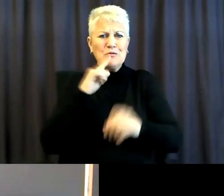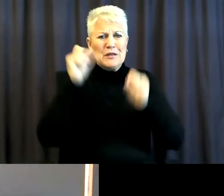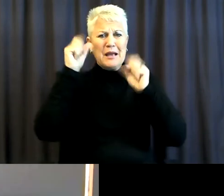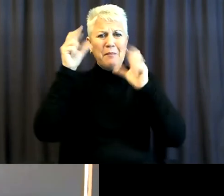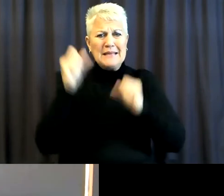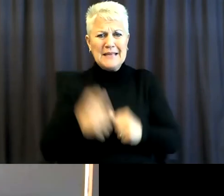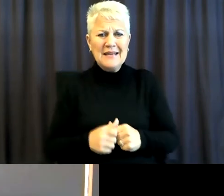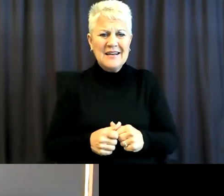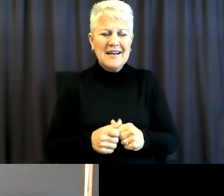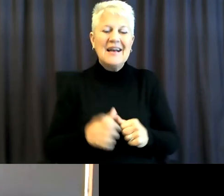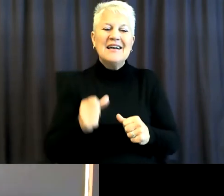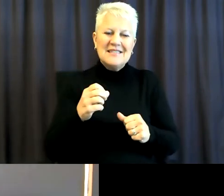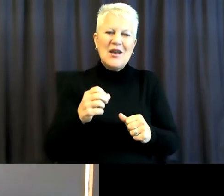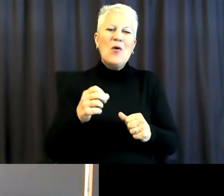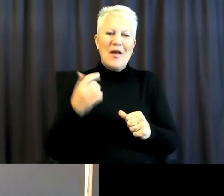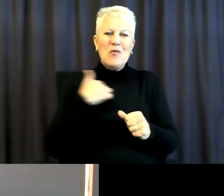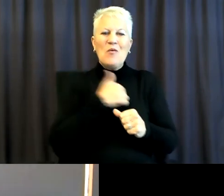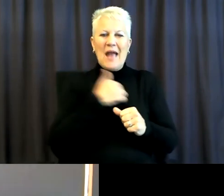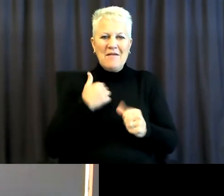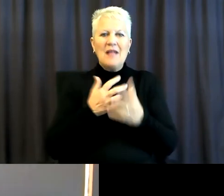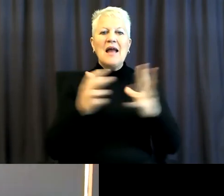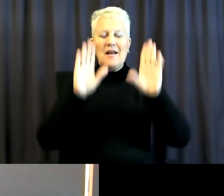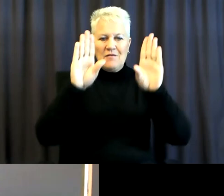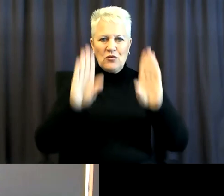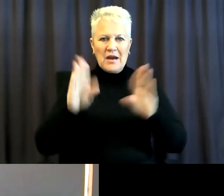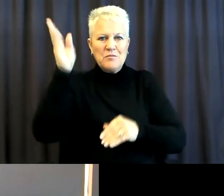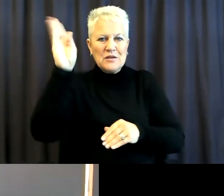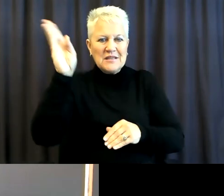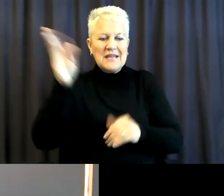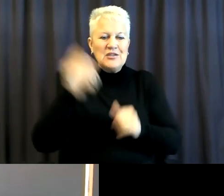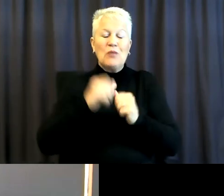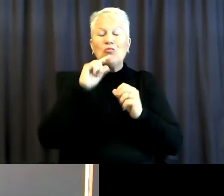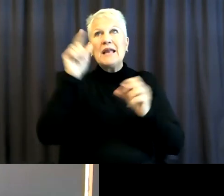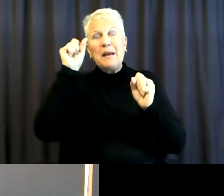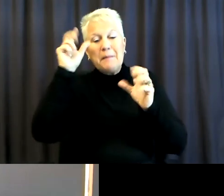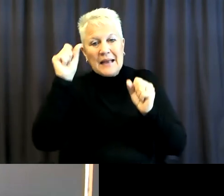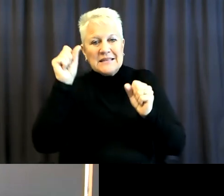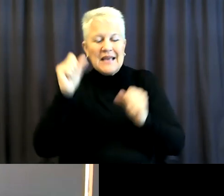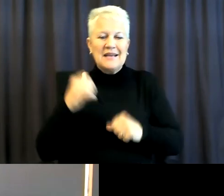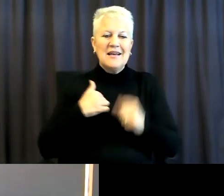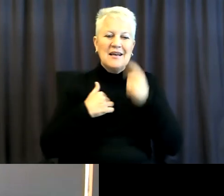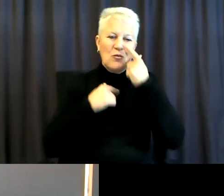So You're you're welcome. doing a lot of great presentations, amazing. We